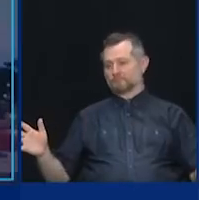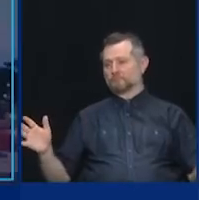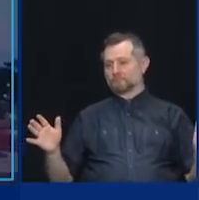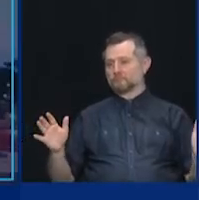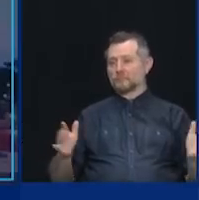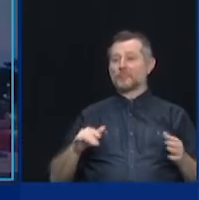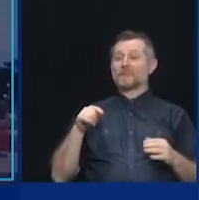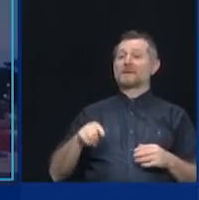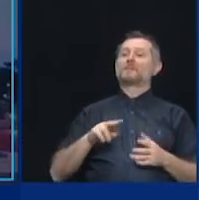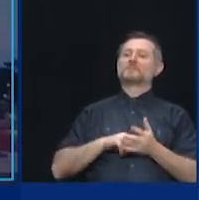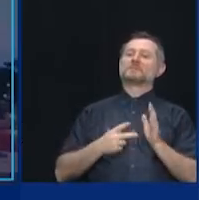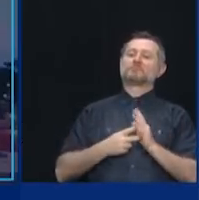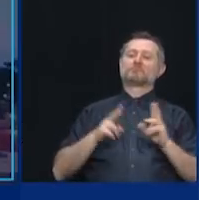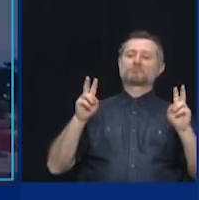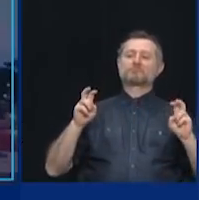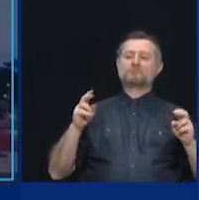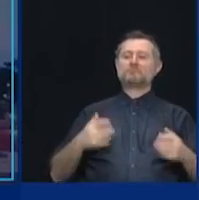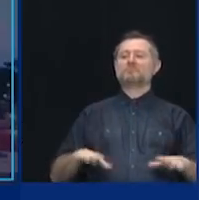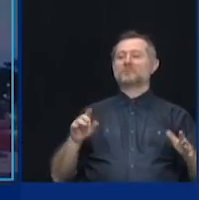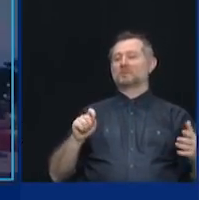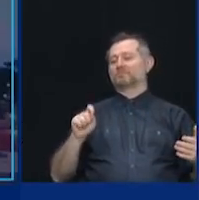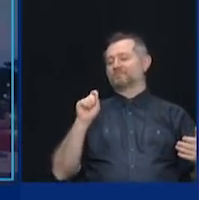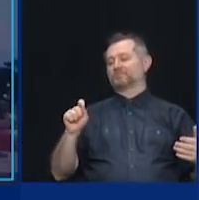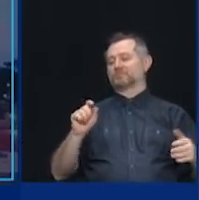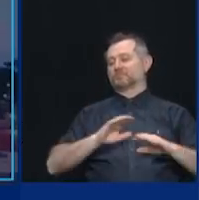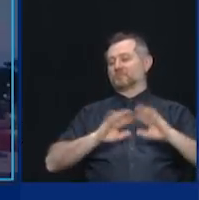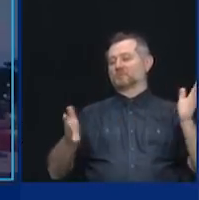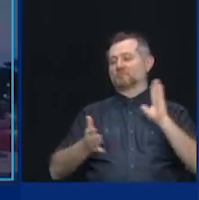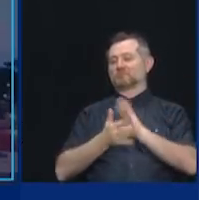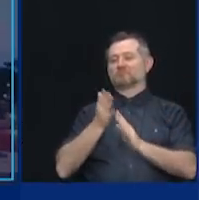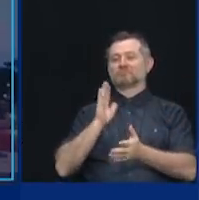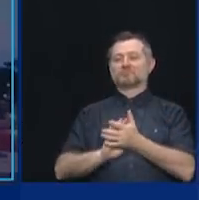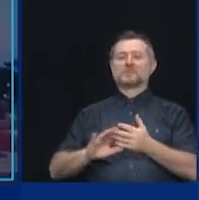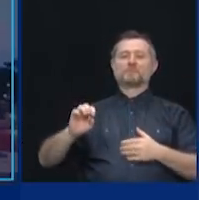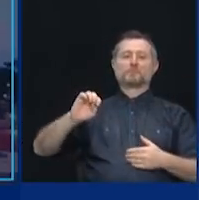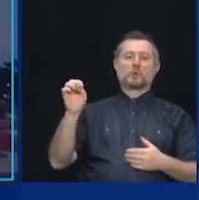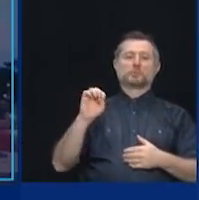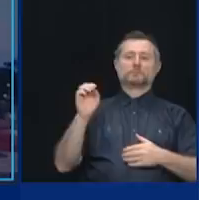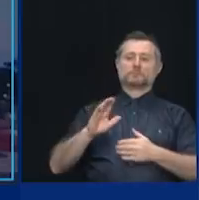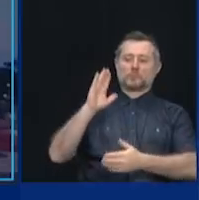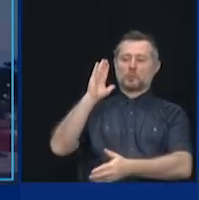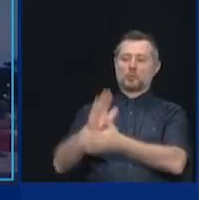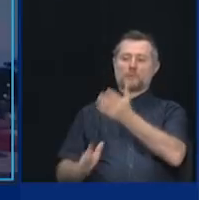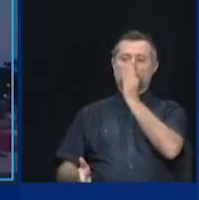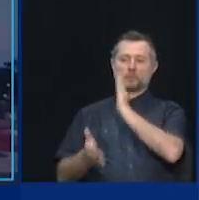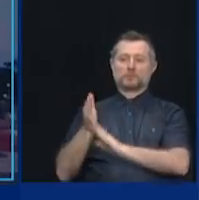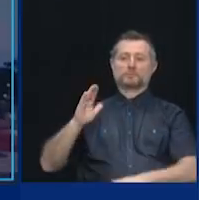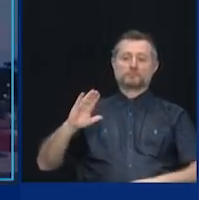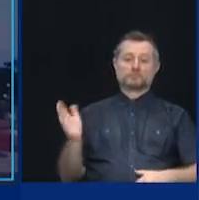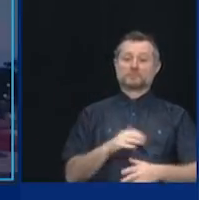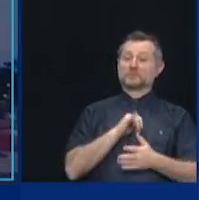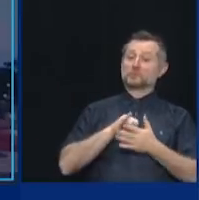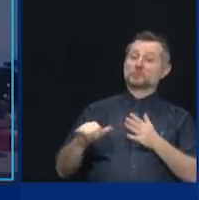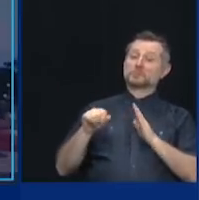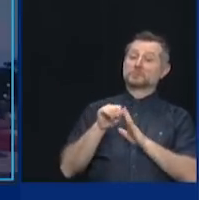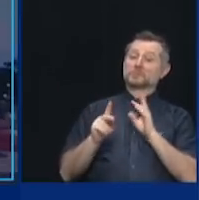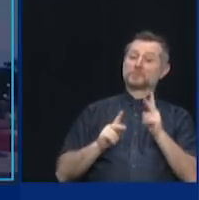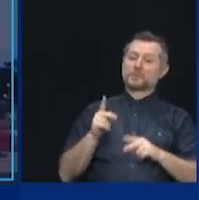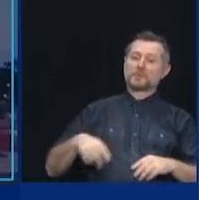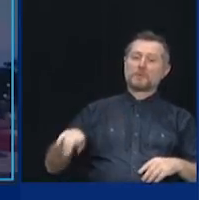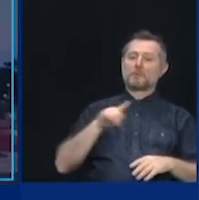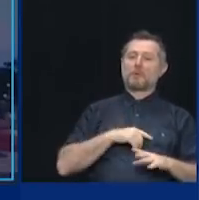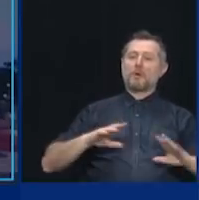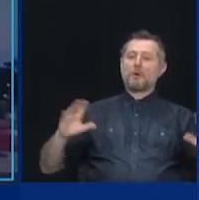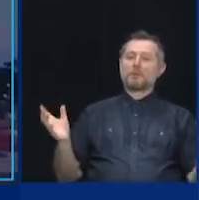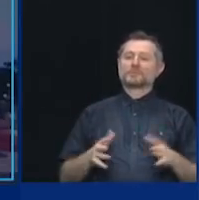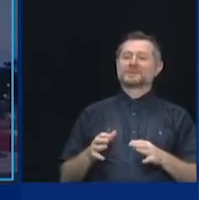the emergency that we have been in because New Yorkers rallied and essential workers rallied. Let's give everyone